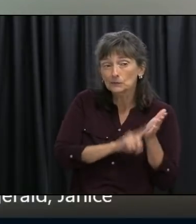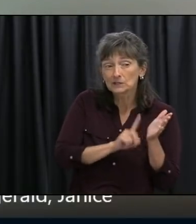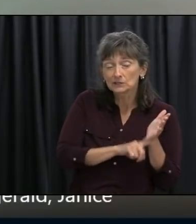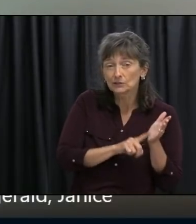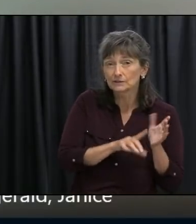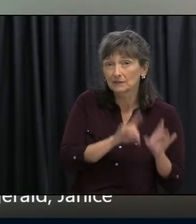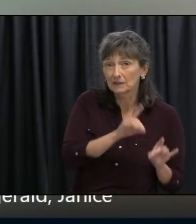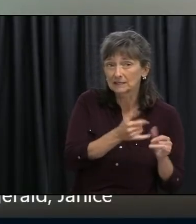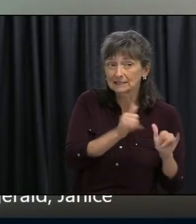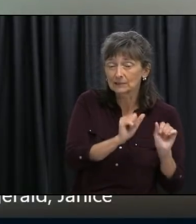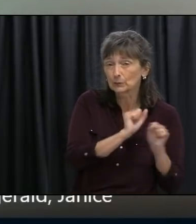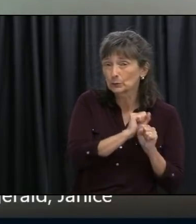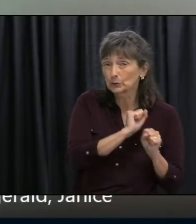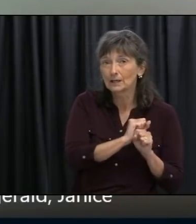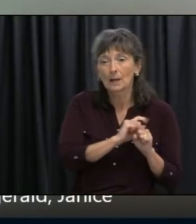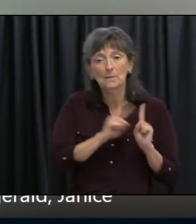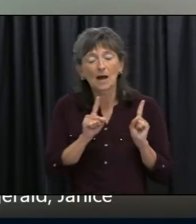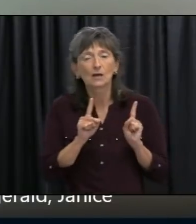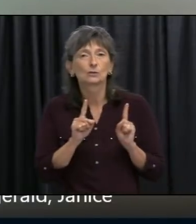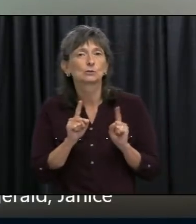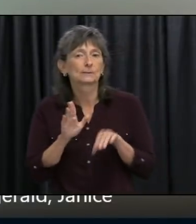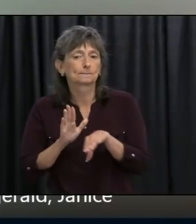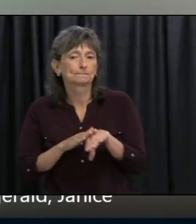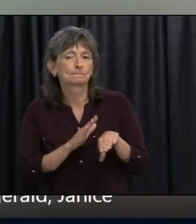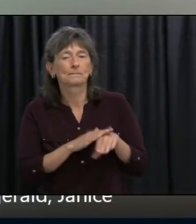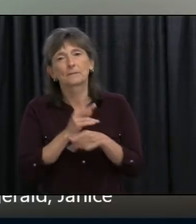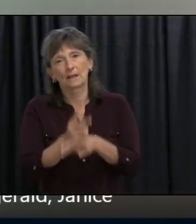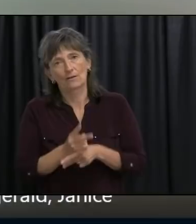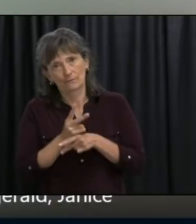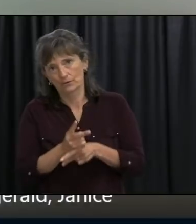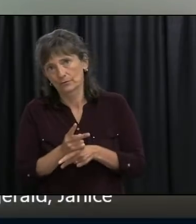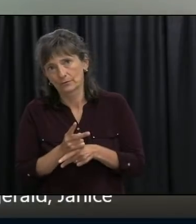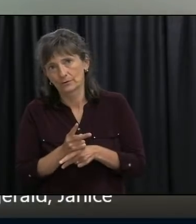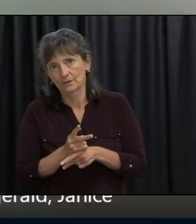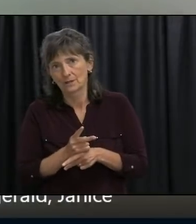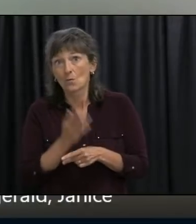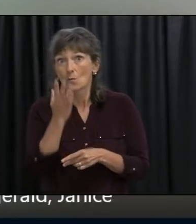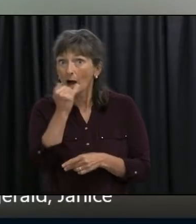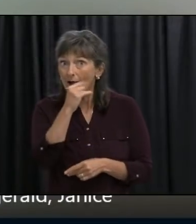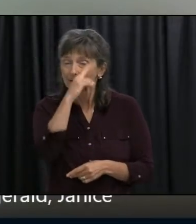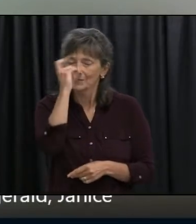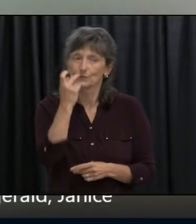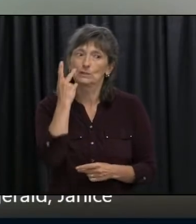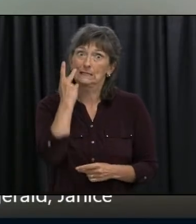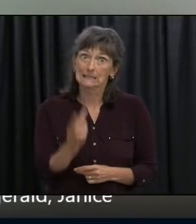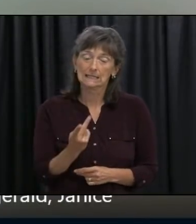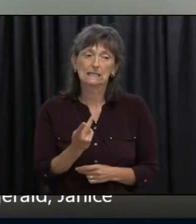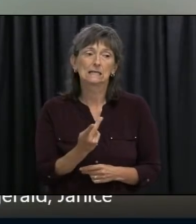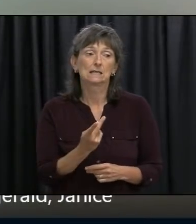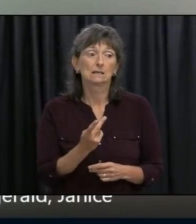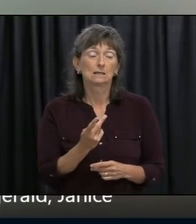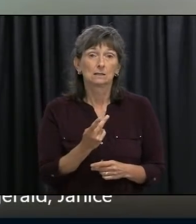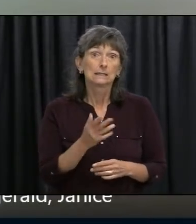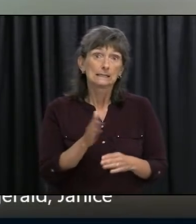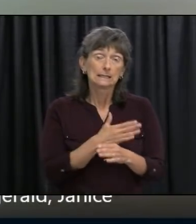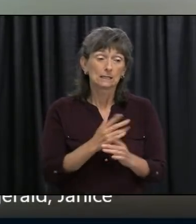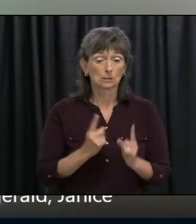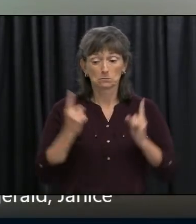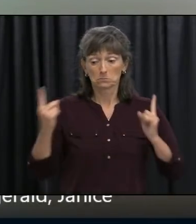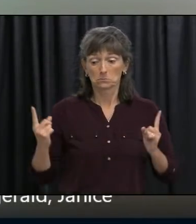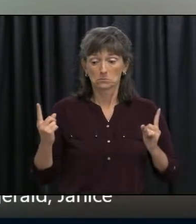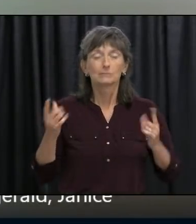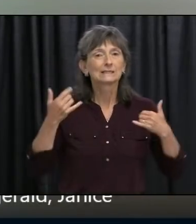this because we do know that we, in places where they have physically distanced, they have still